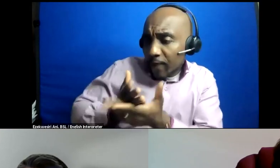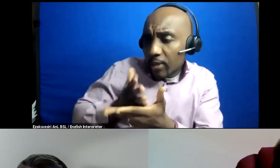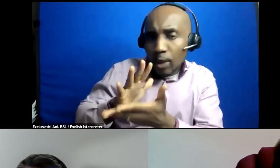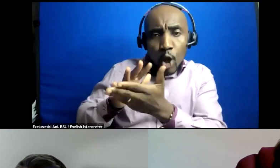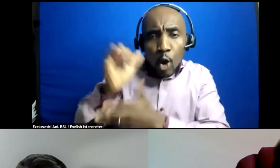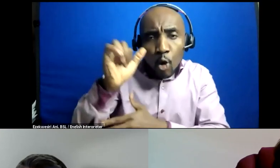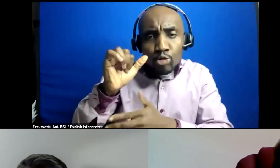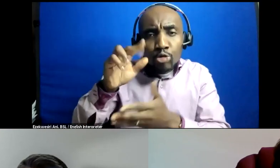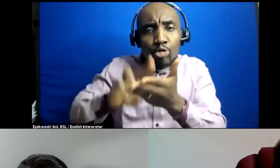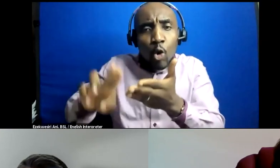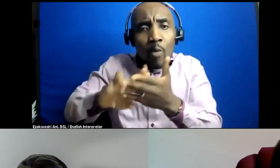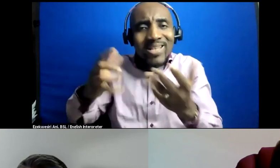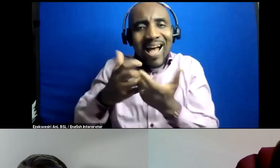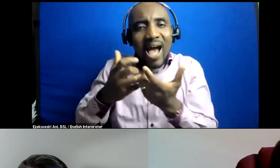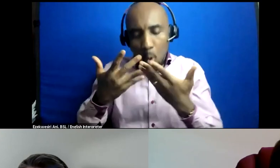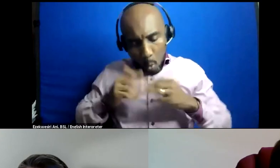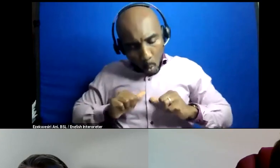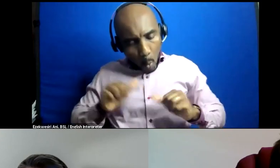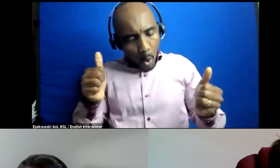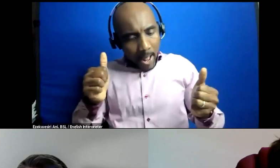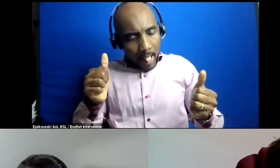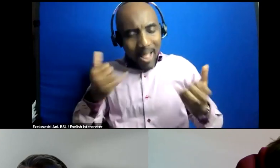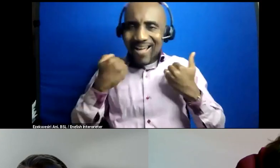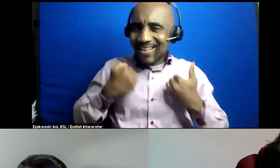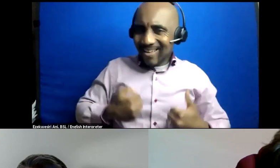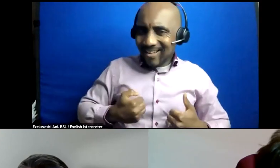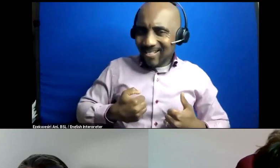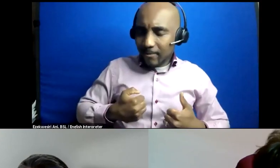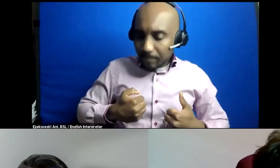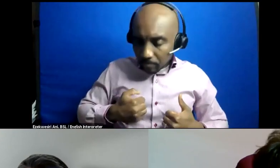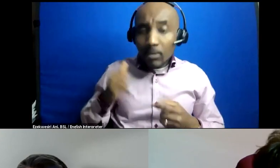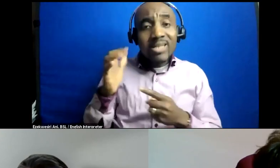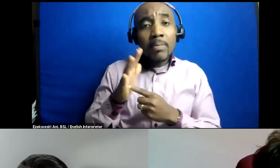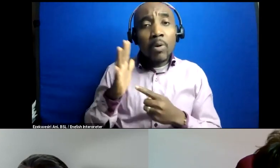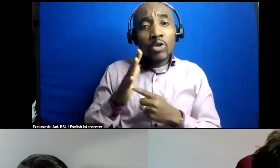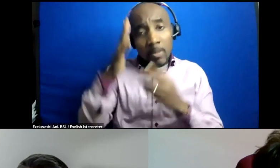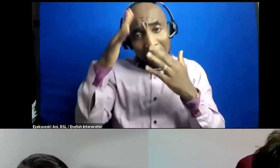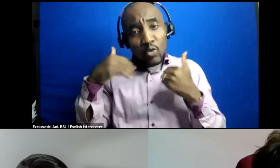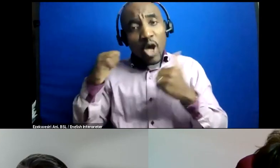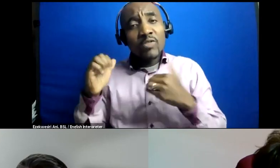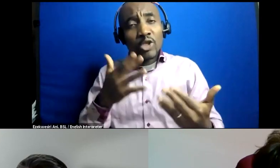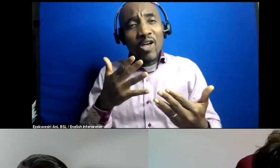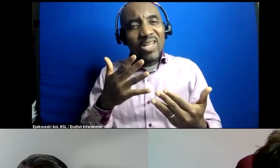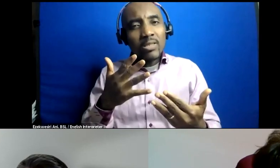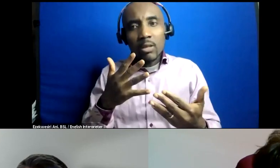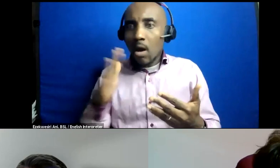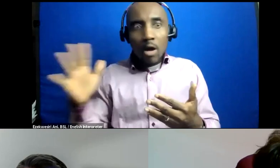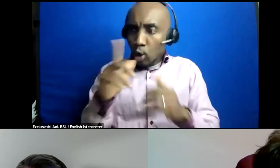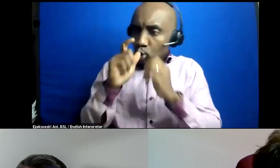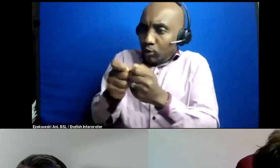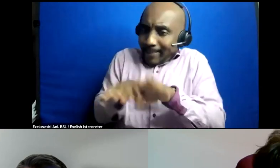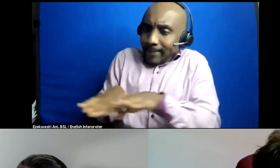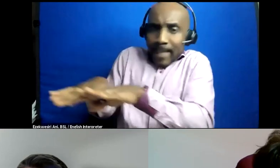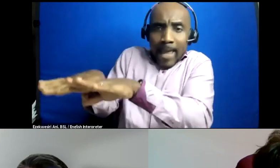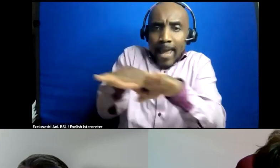wellness and ill health. It's important for mental health services to avoid that one-size-fits-all approach and develop a